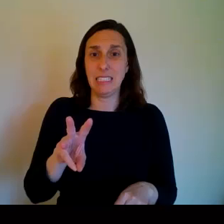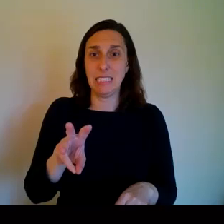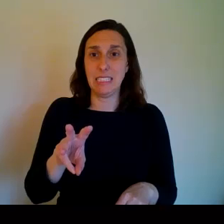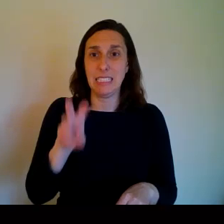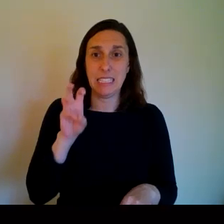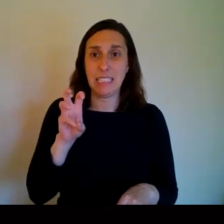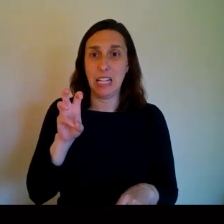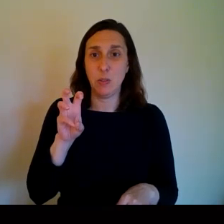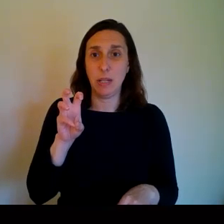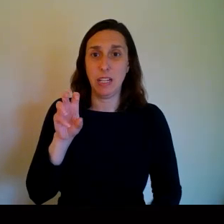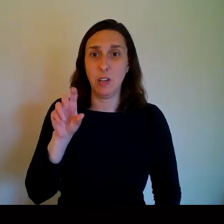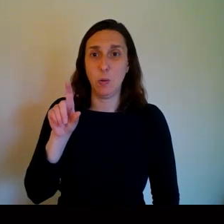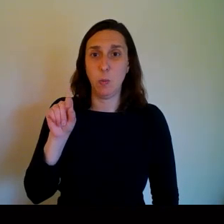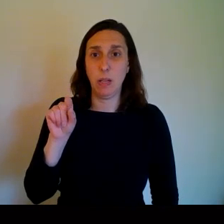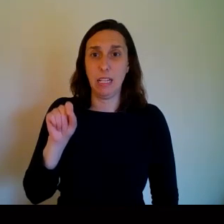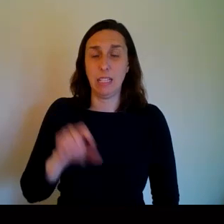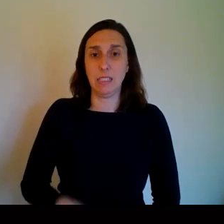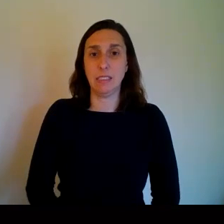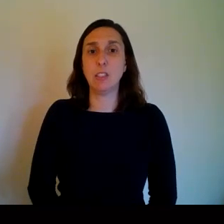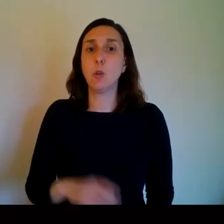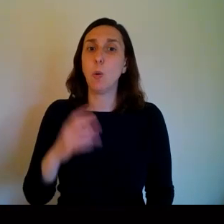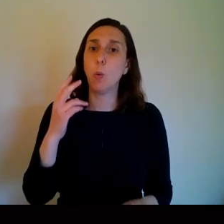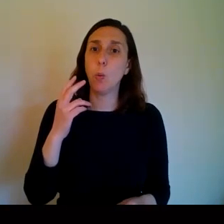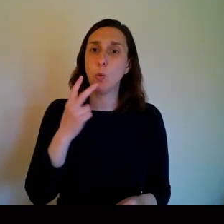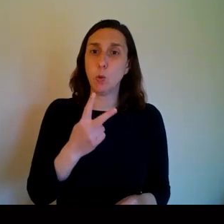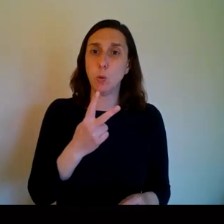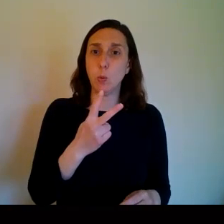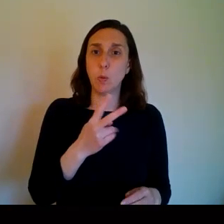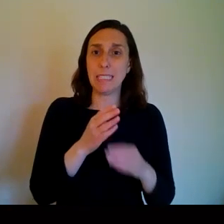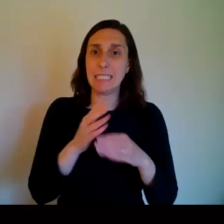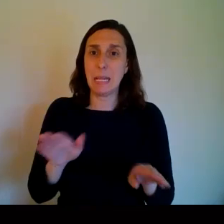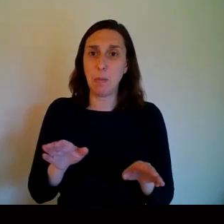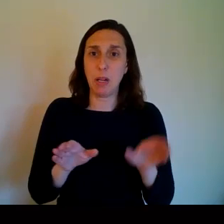So two separate functions can be combined to create a new model.